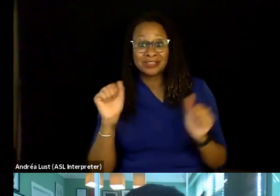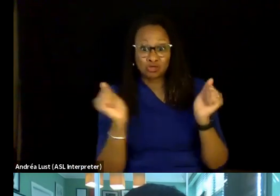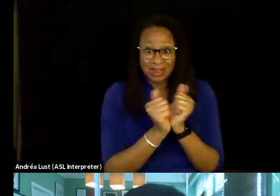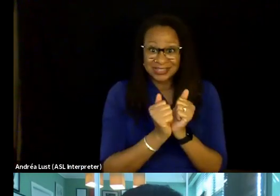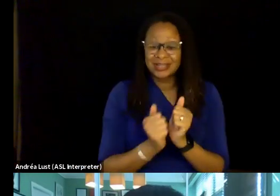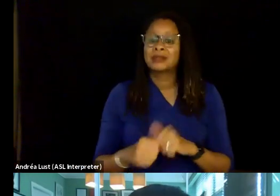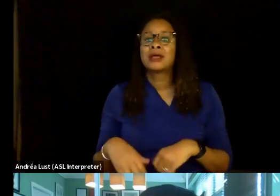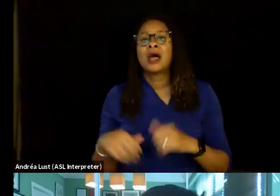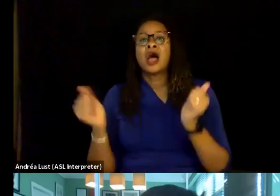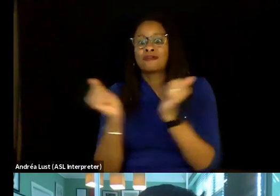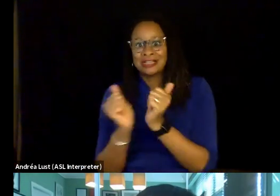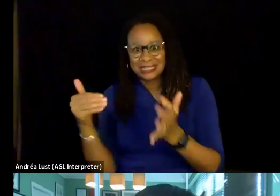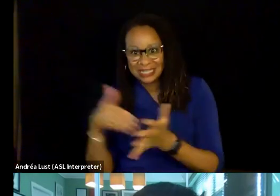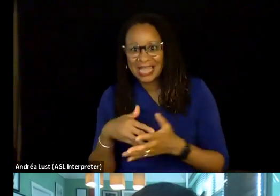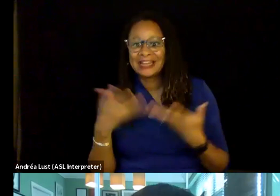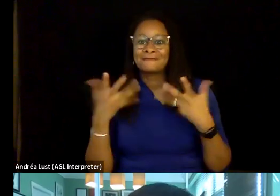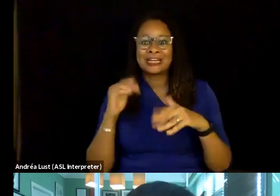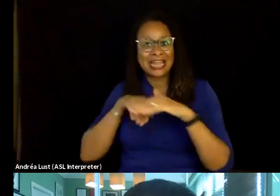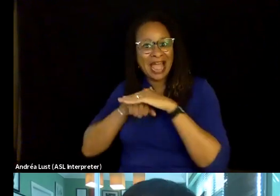and then we were already given access,